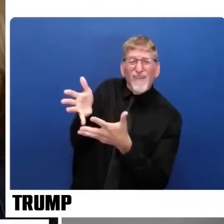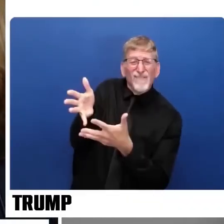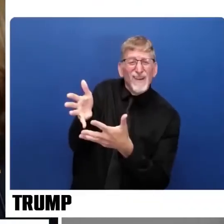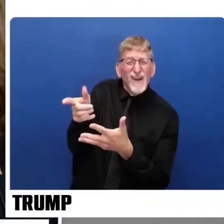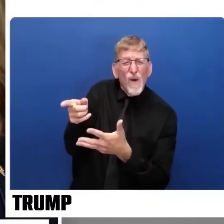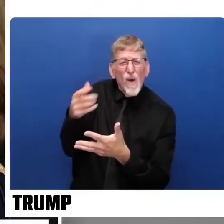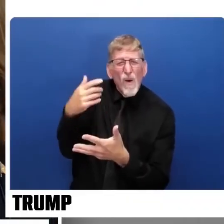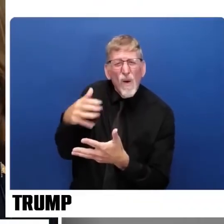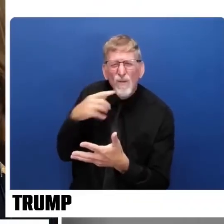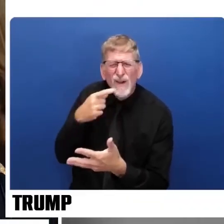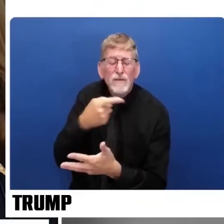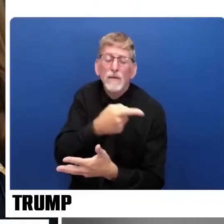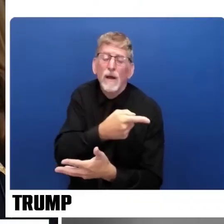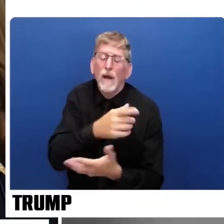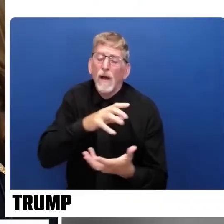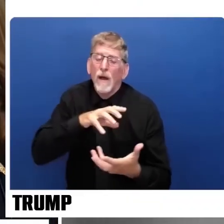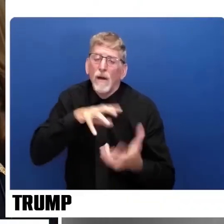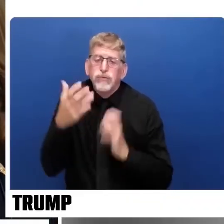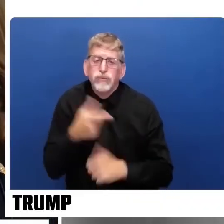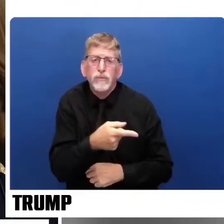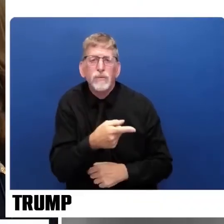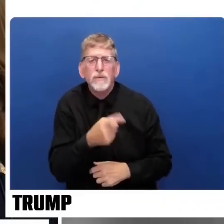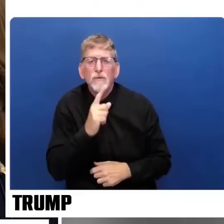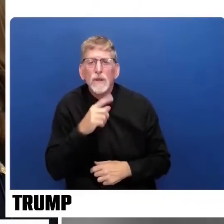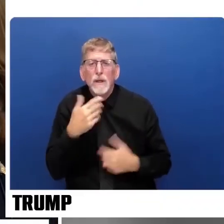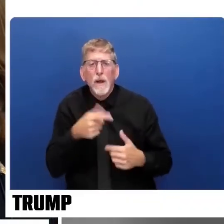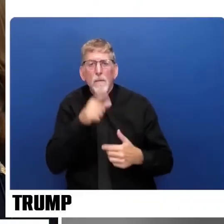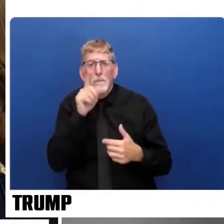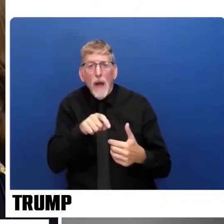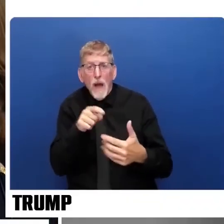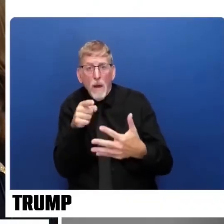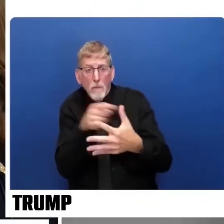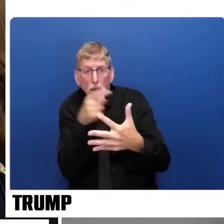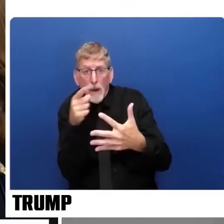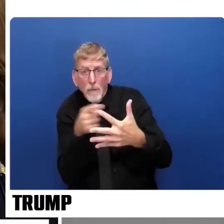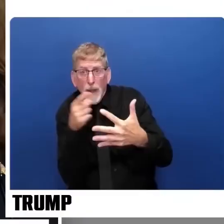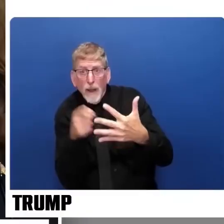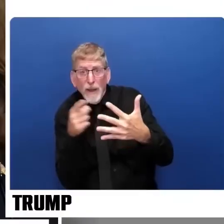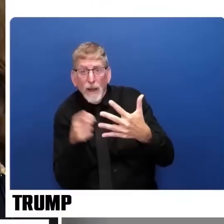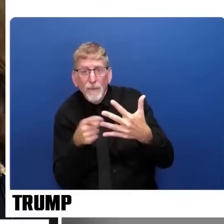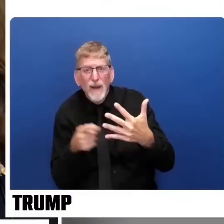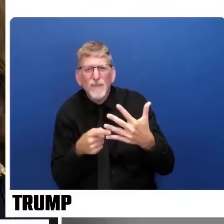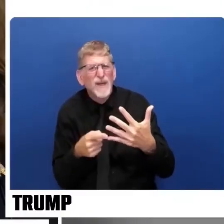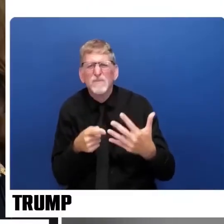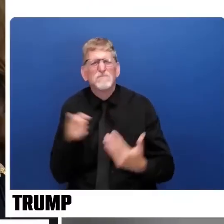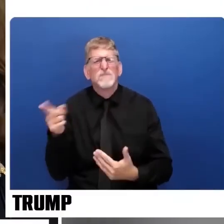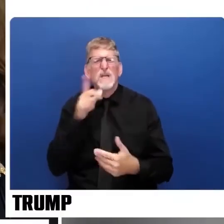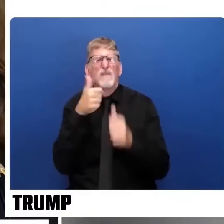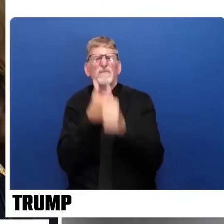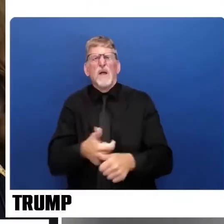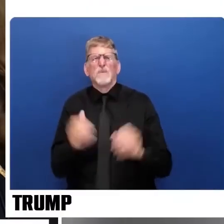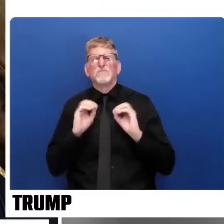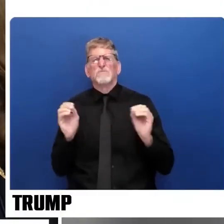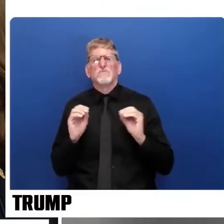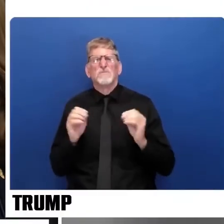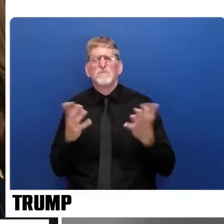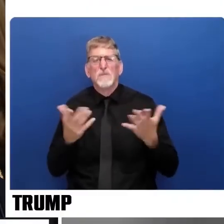agreement said you have to do this, and they didn't do it. They didn't do it. The agreement